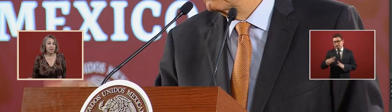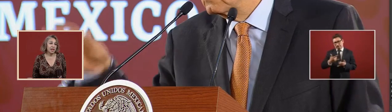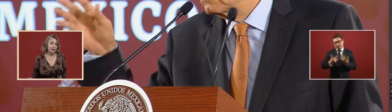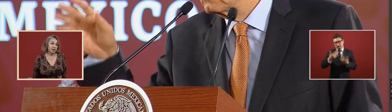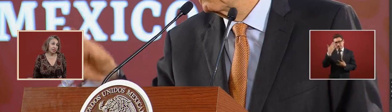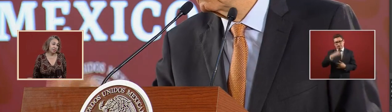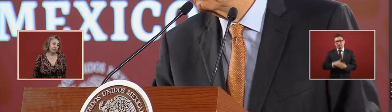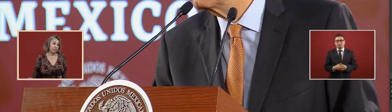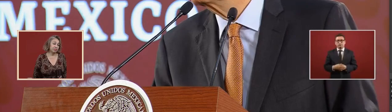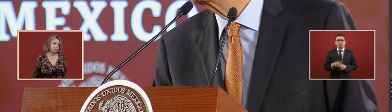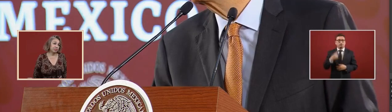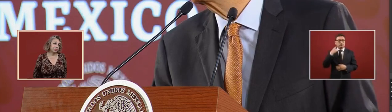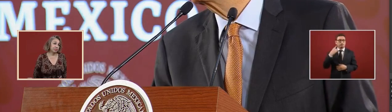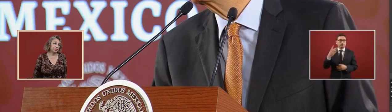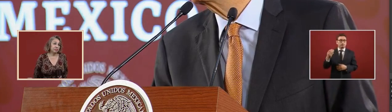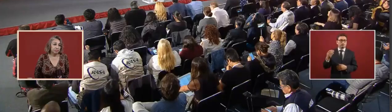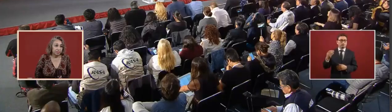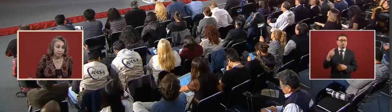rest of that.